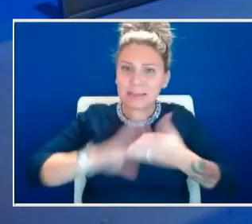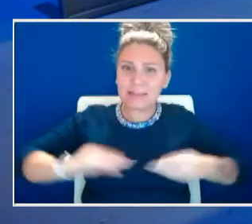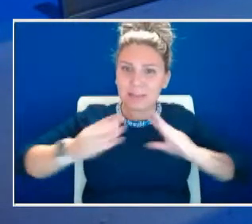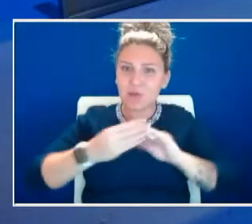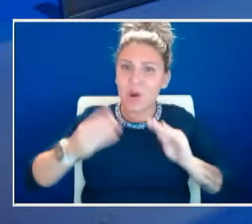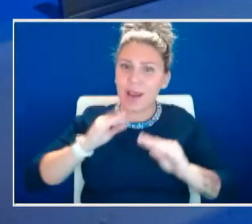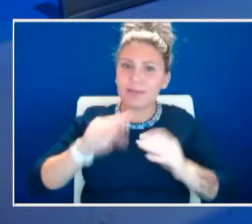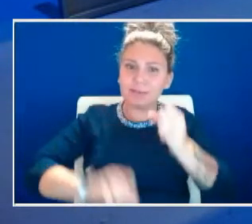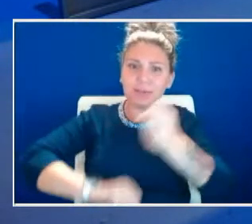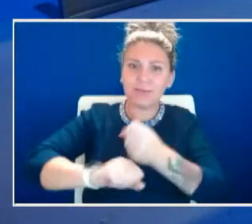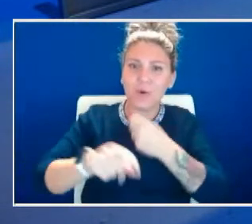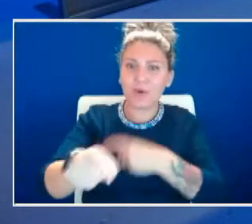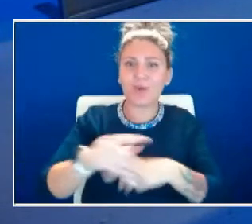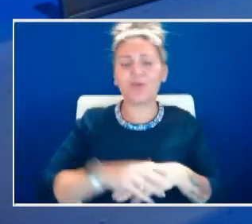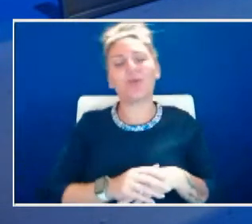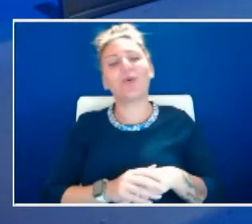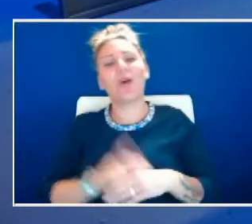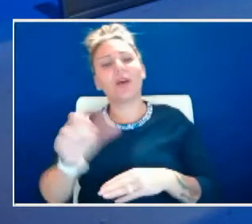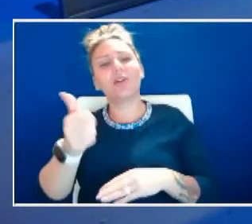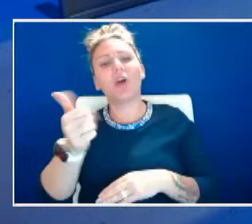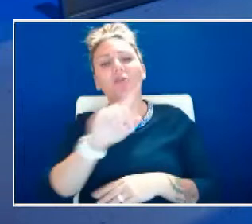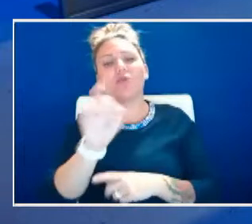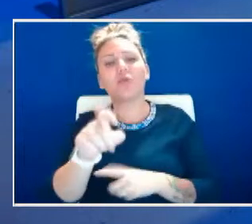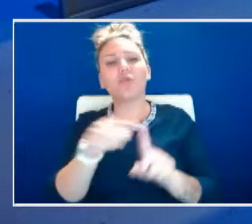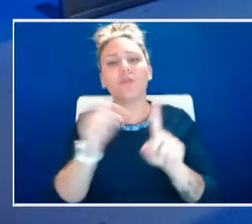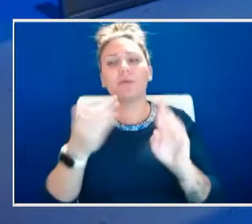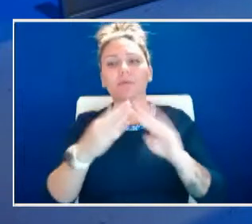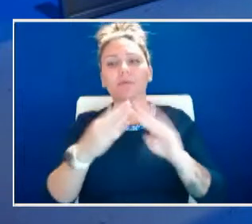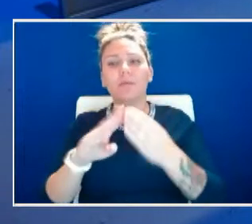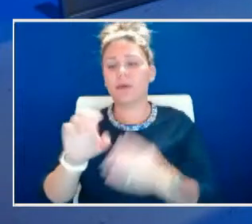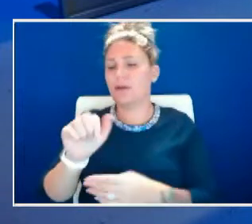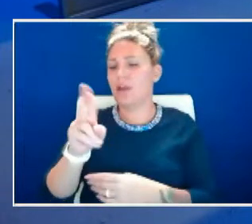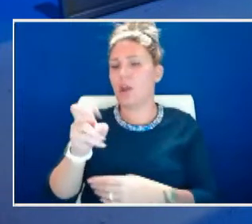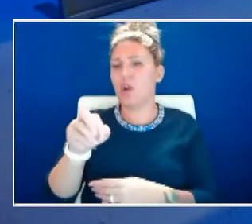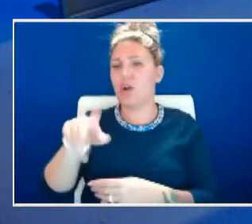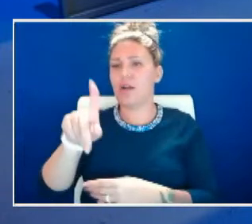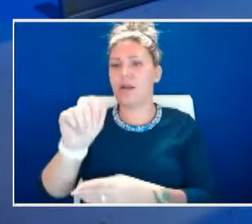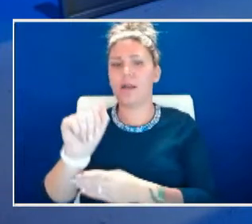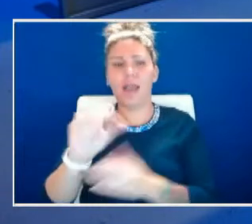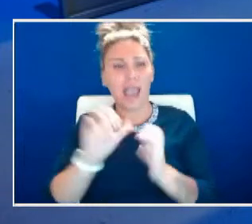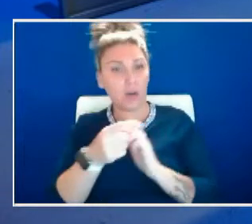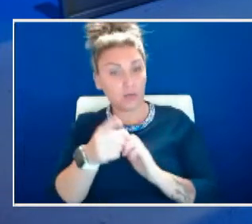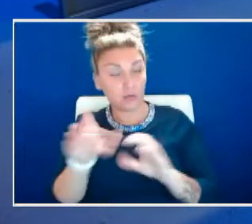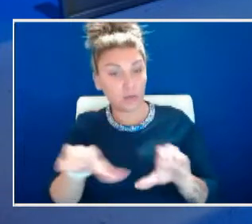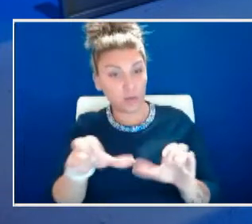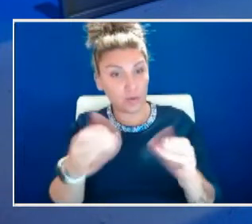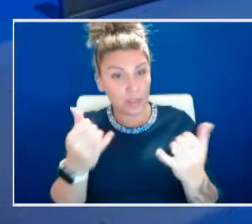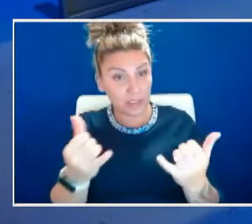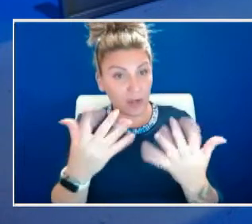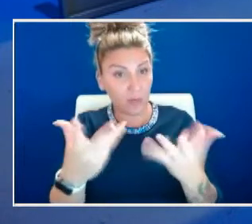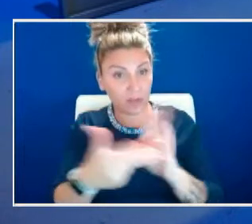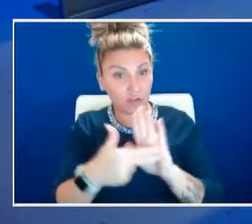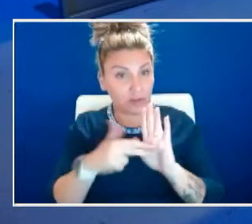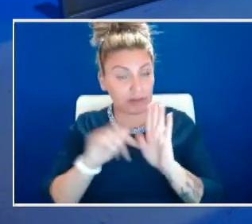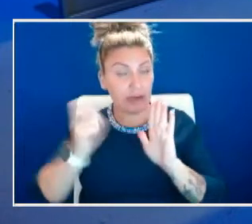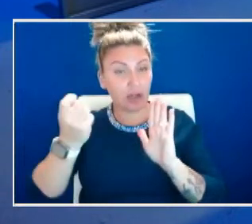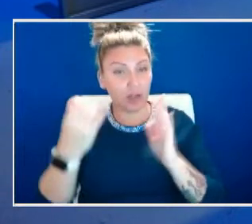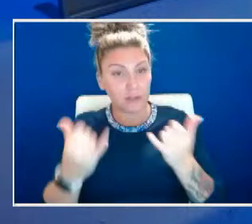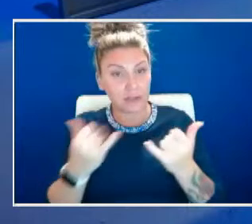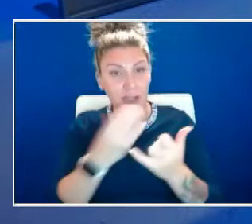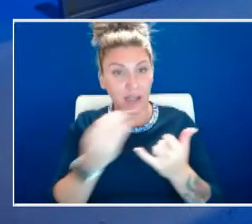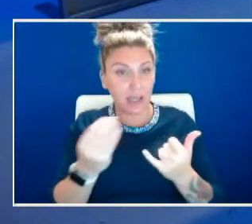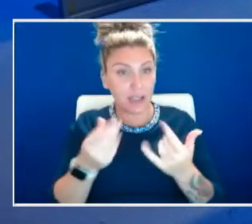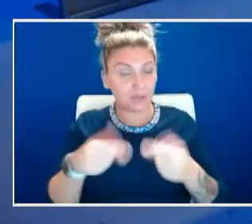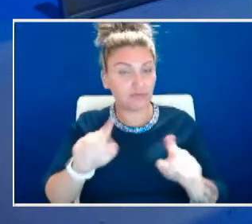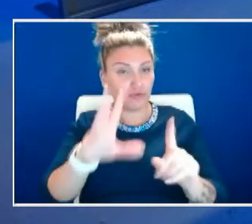system. Another question from the community, from Erica, is just how are you doing today? What is your diagnosis today? Where are you in your treatments?